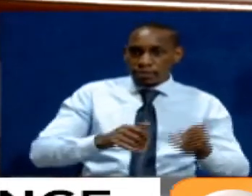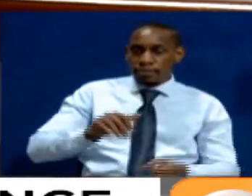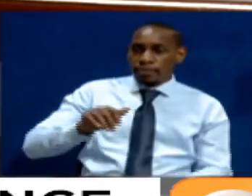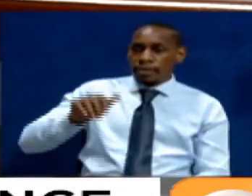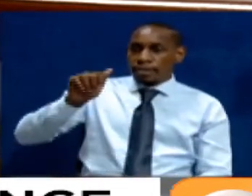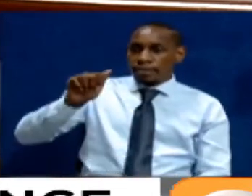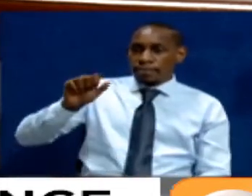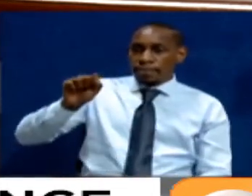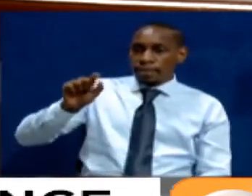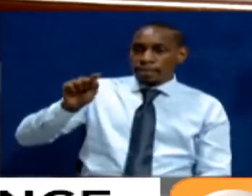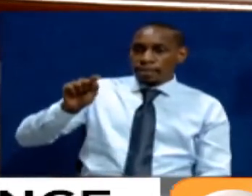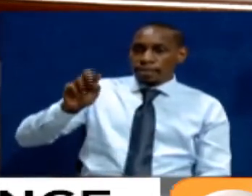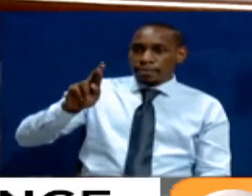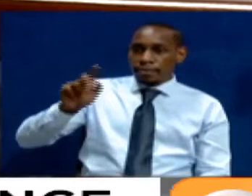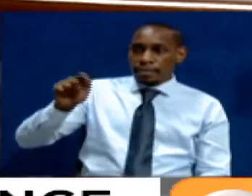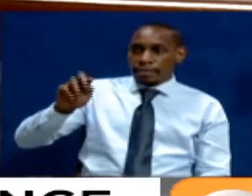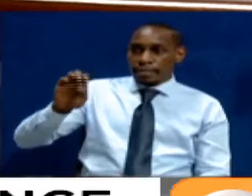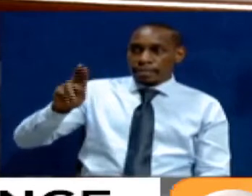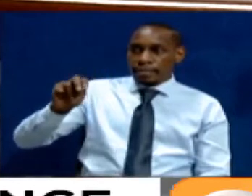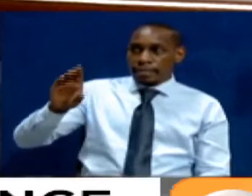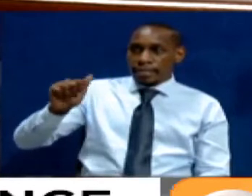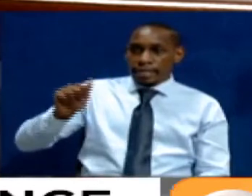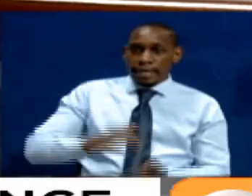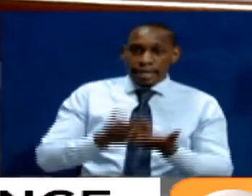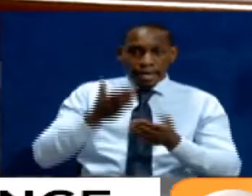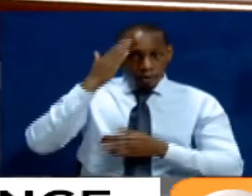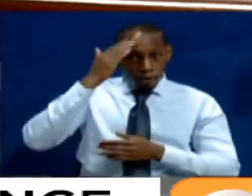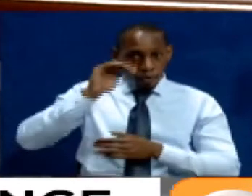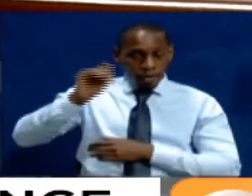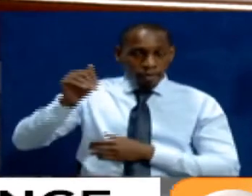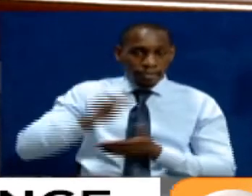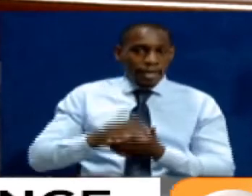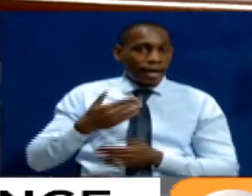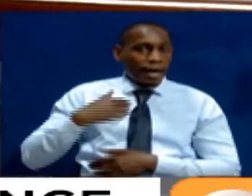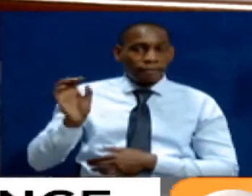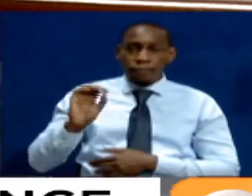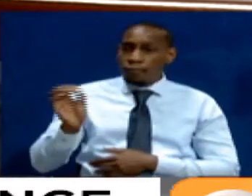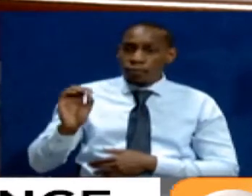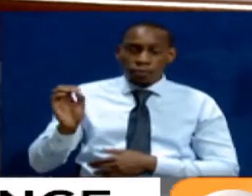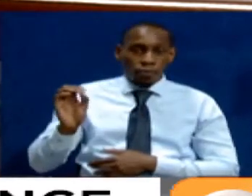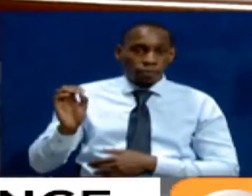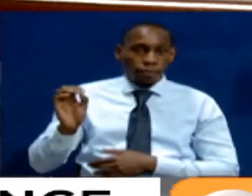of AstraZeneca. Now, I know that the counties do not have